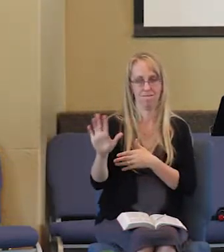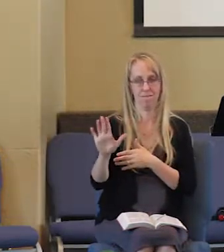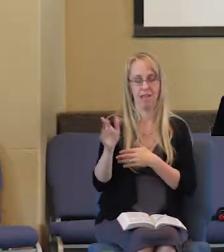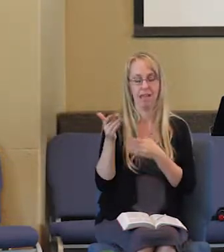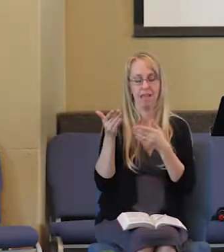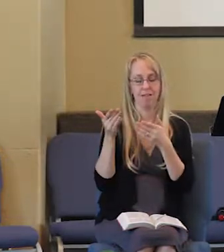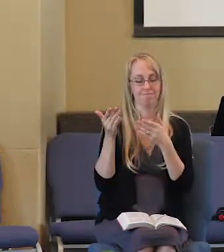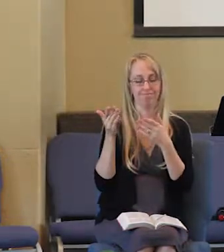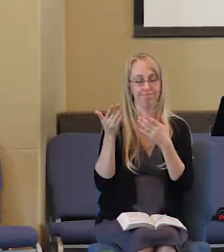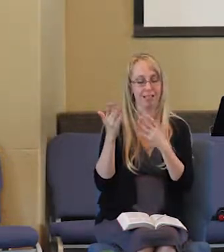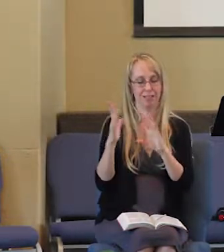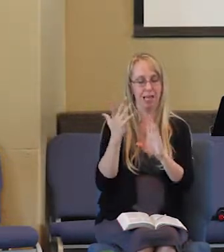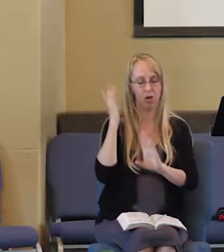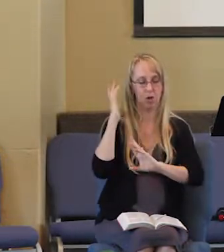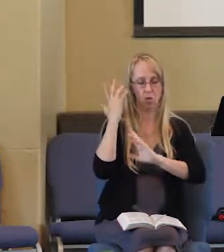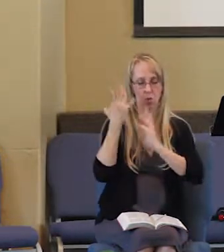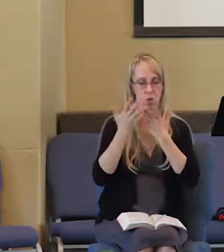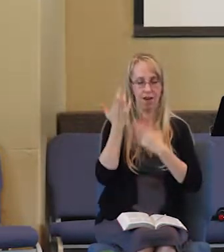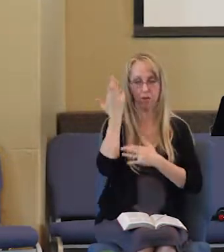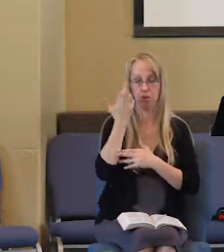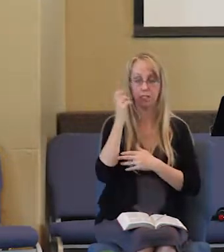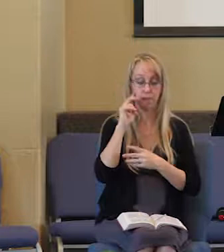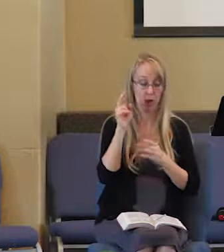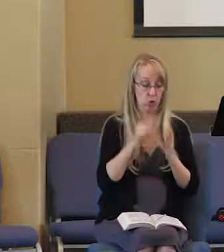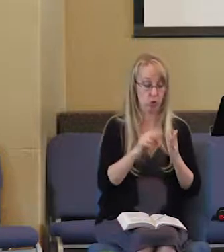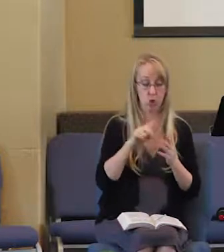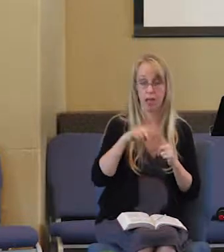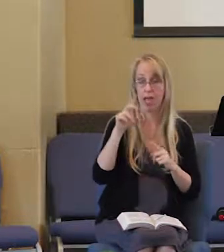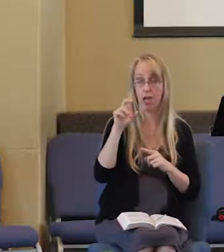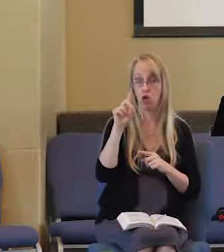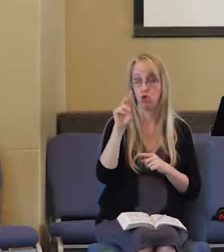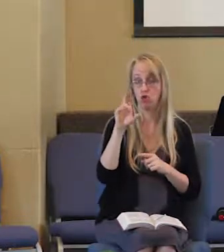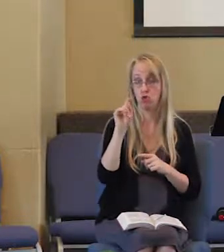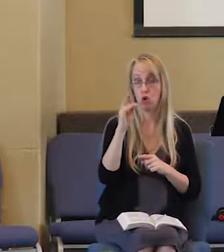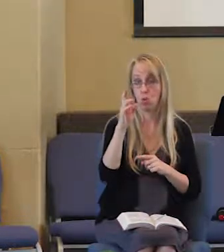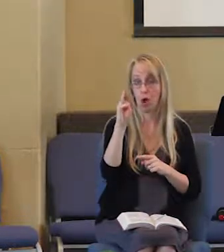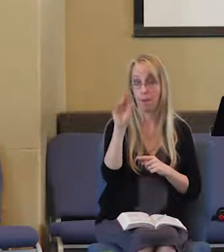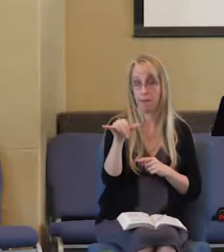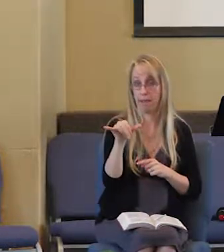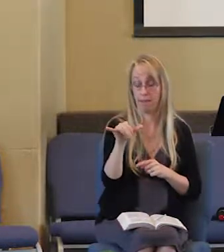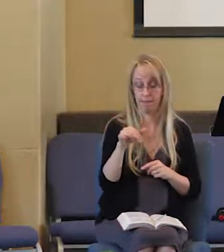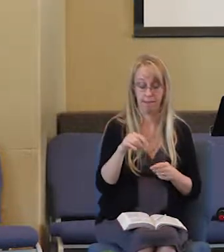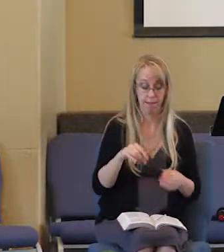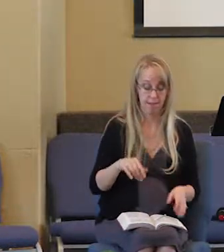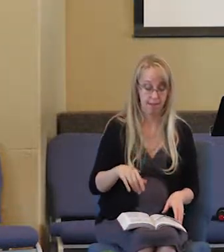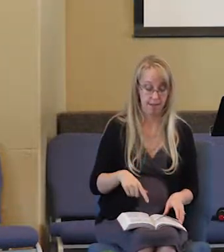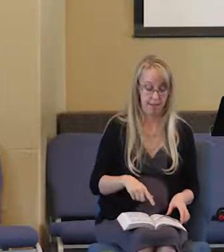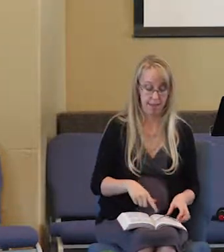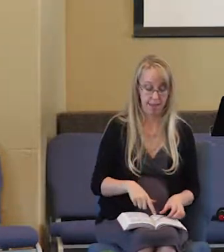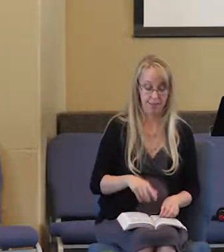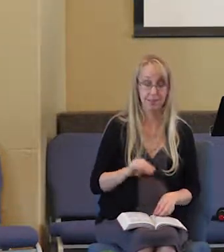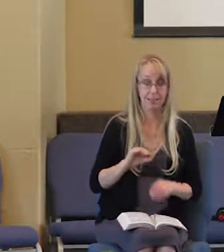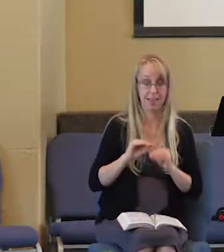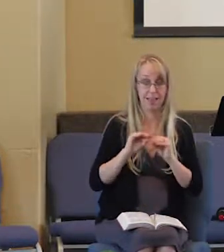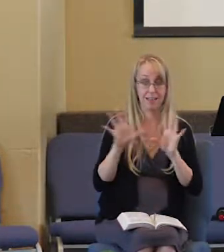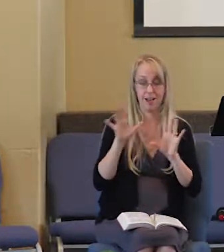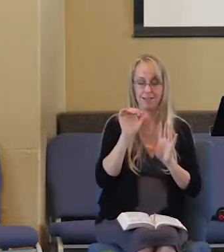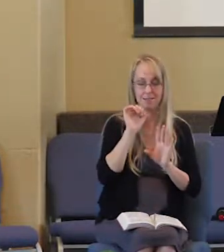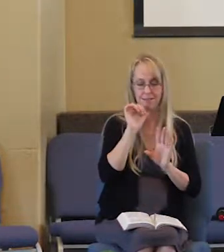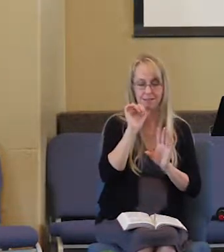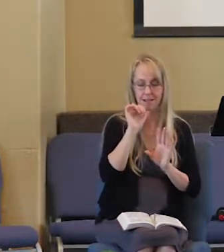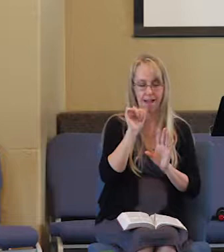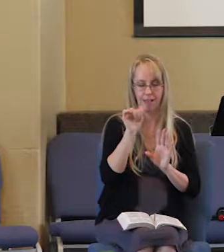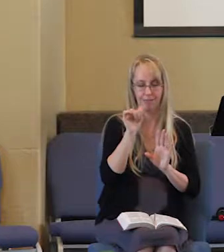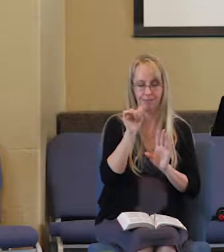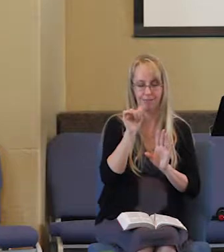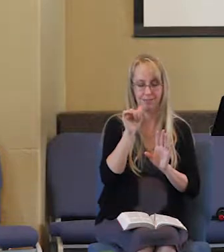He allowed it for whatever purpose, but go to Deuteronomy, and you can read Paul's writings. It's not in our best